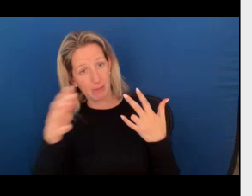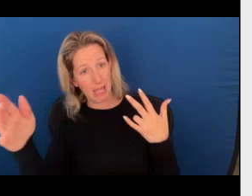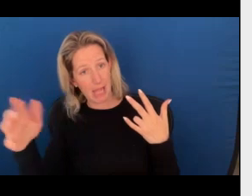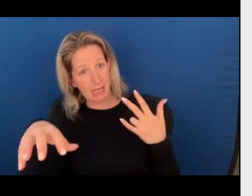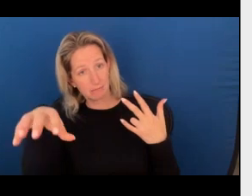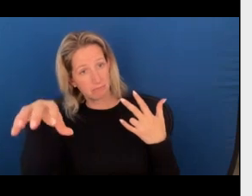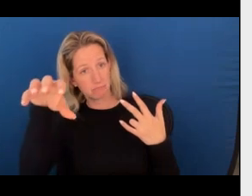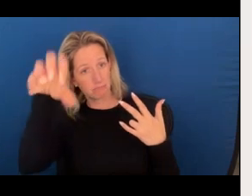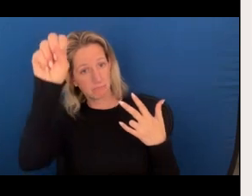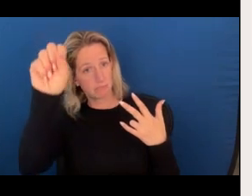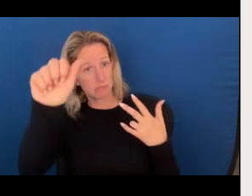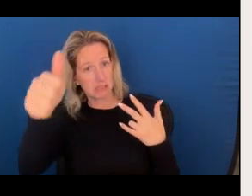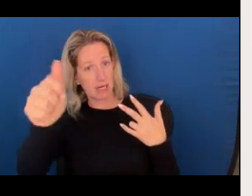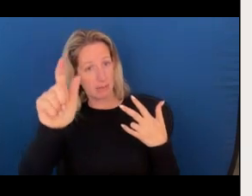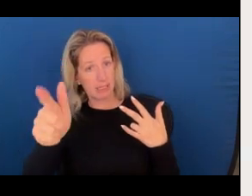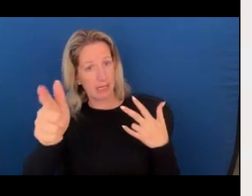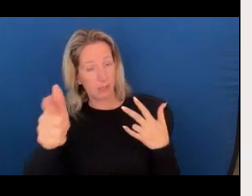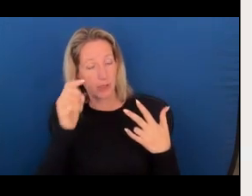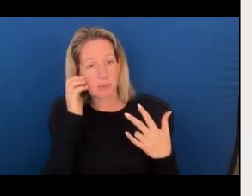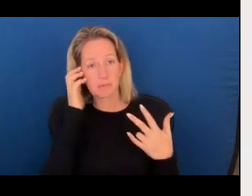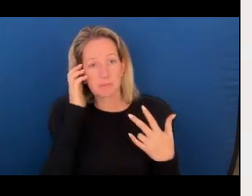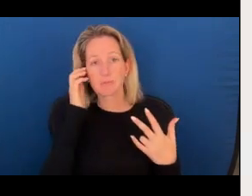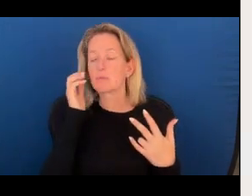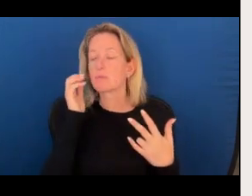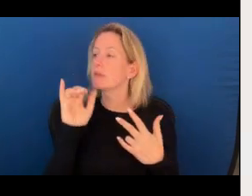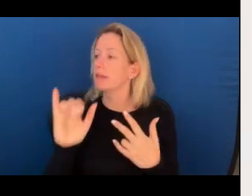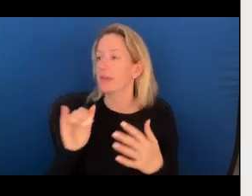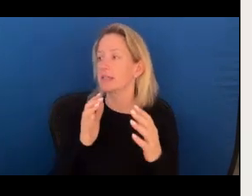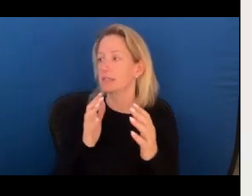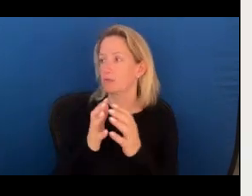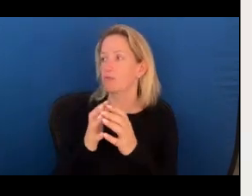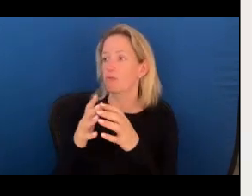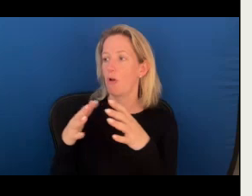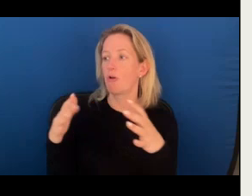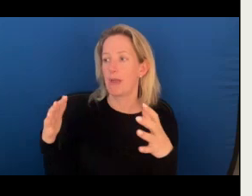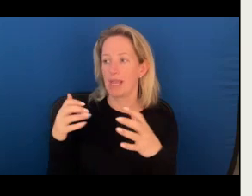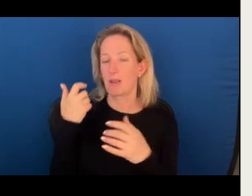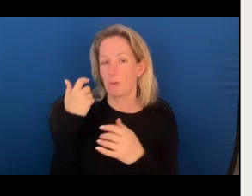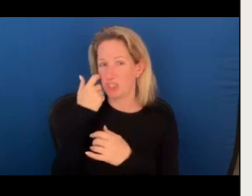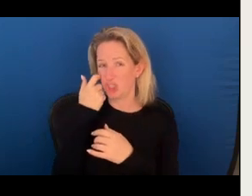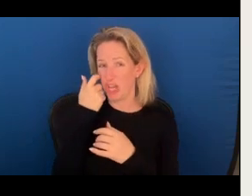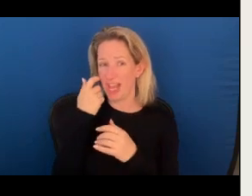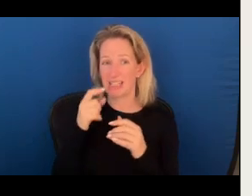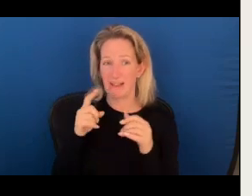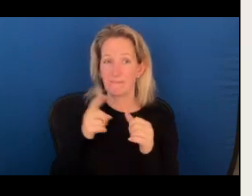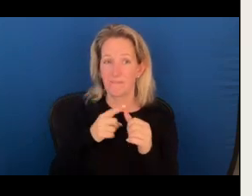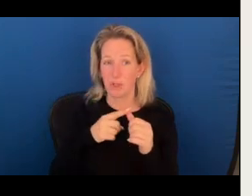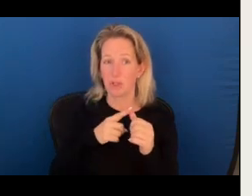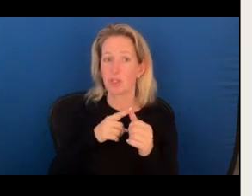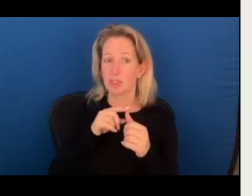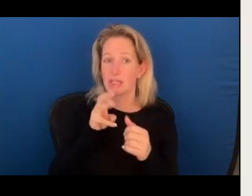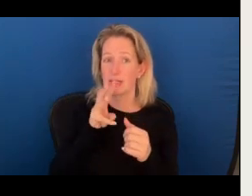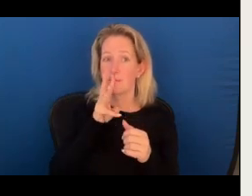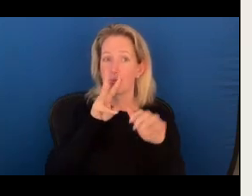Lake? That's something that's growing, because like I said, we did our first marine cleanup with